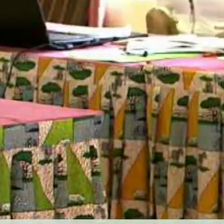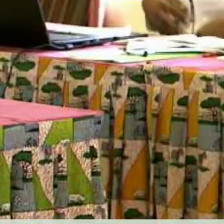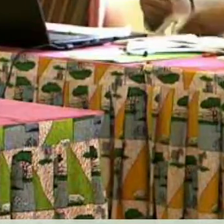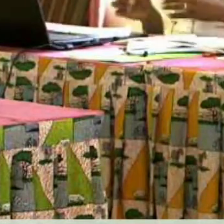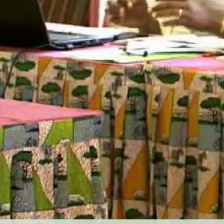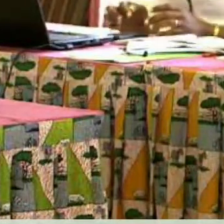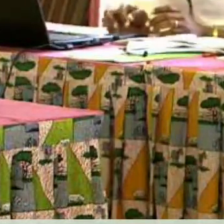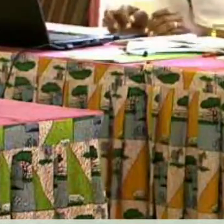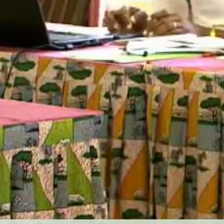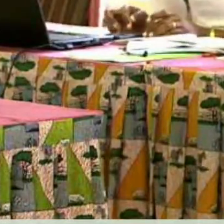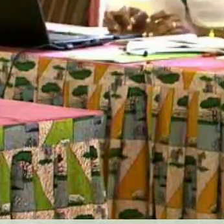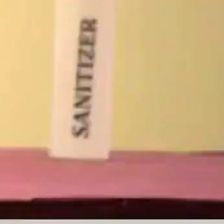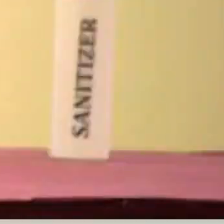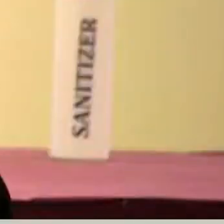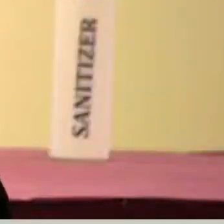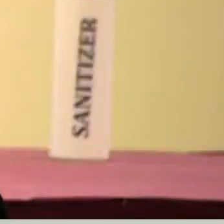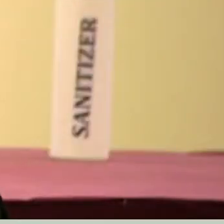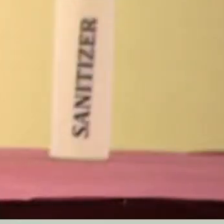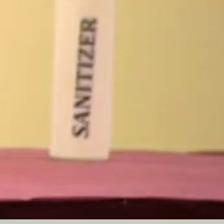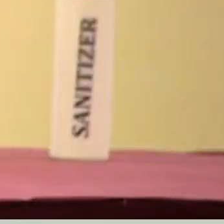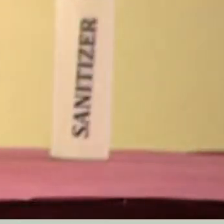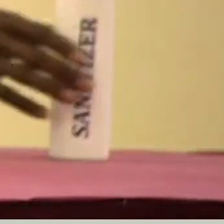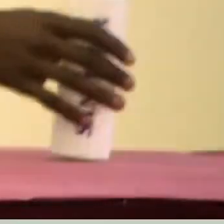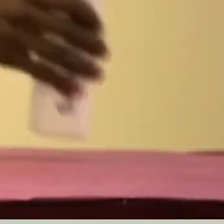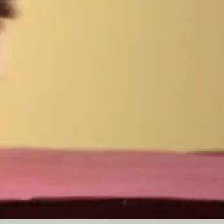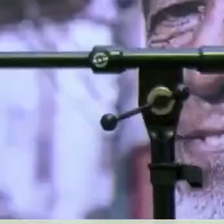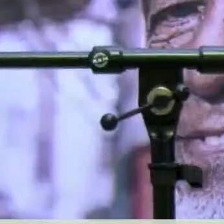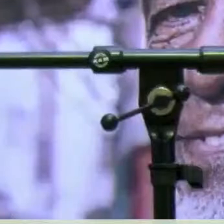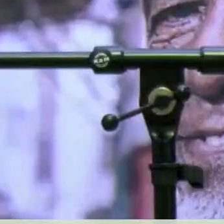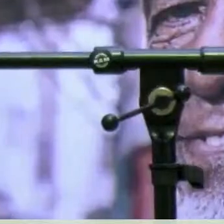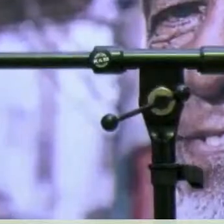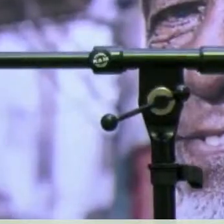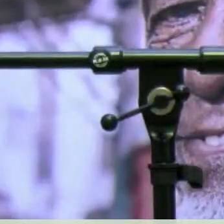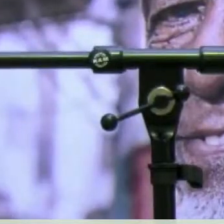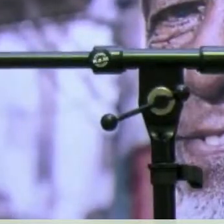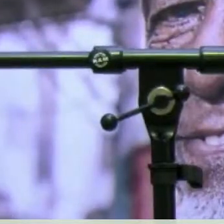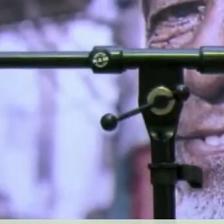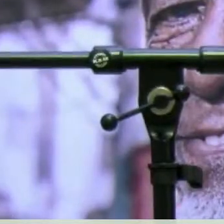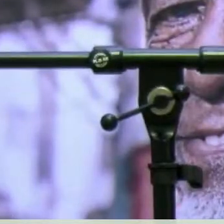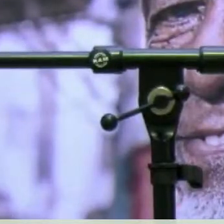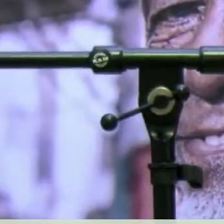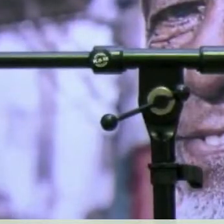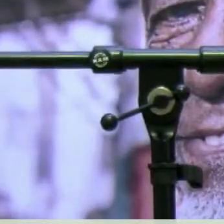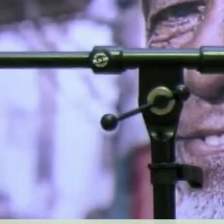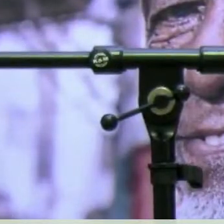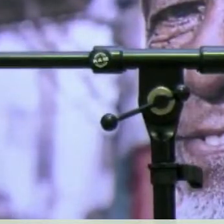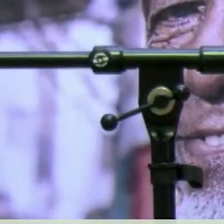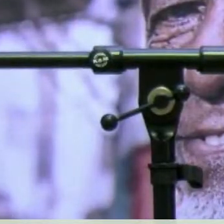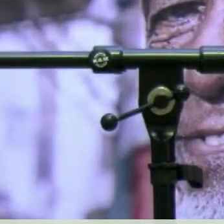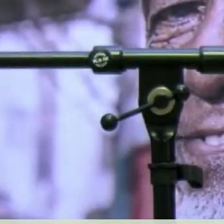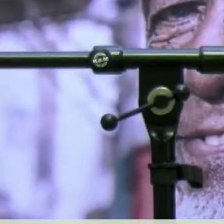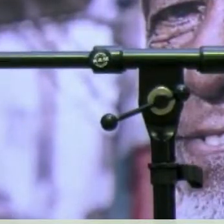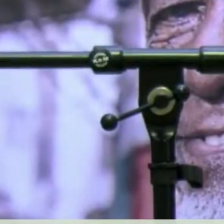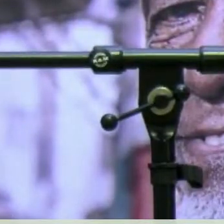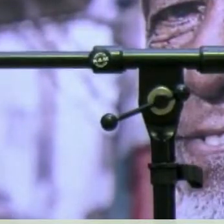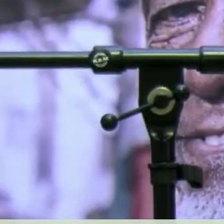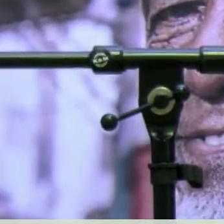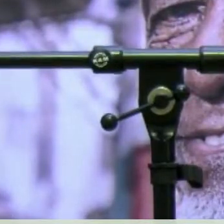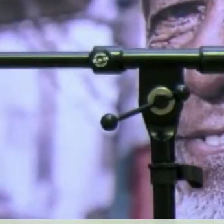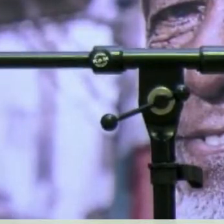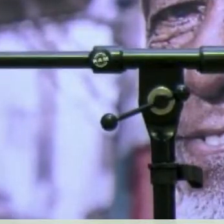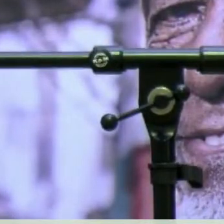good morning. I'm truly, truly delighted to be here. I think this is the third time